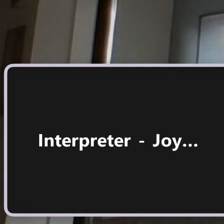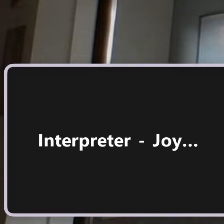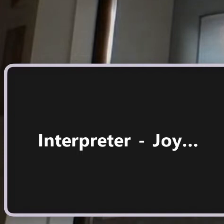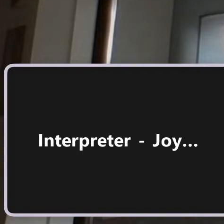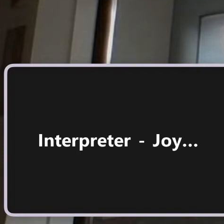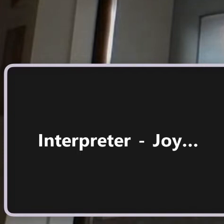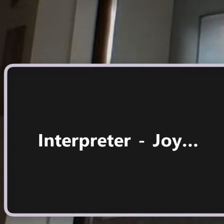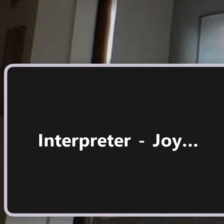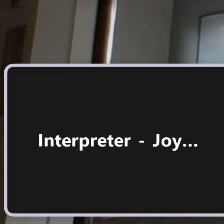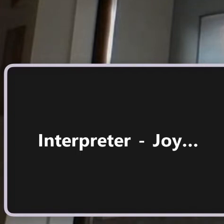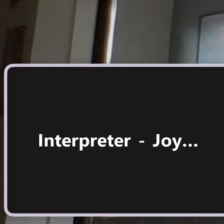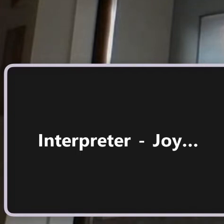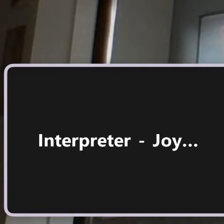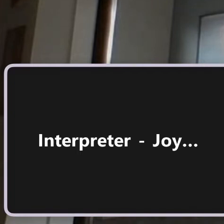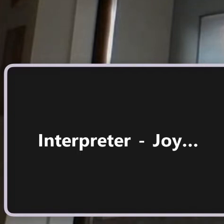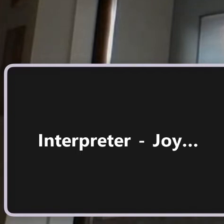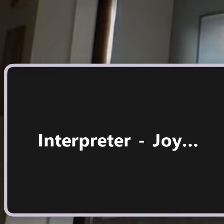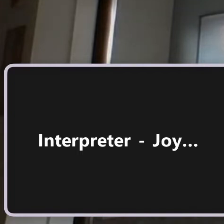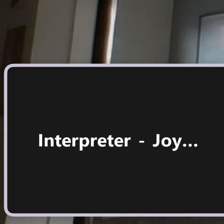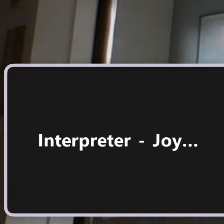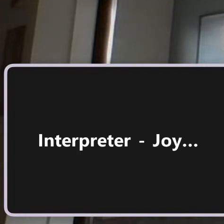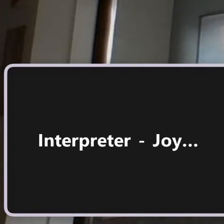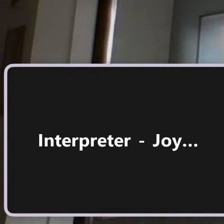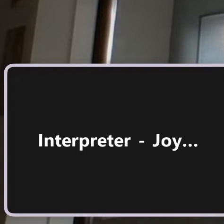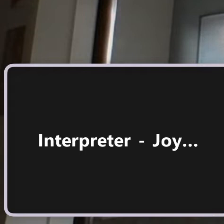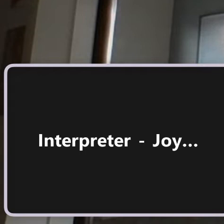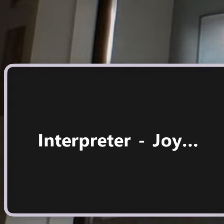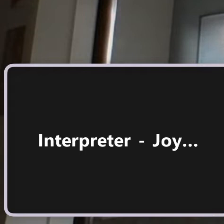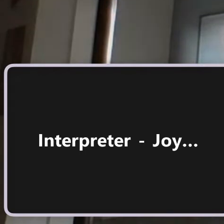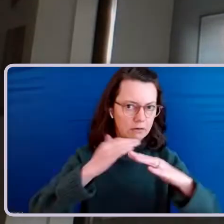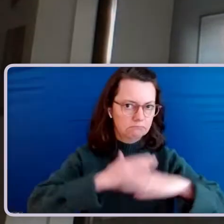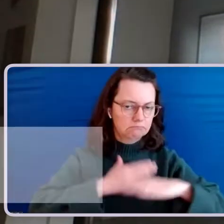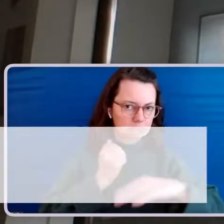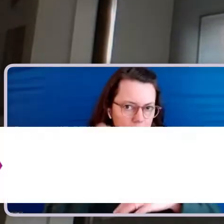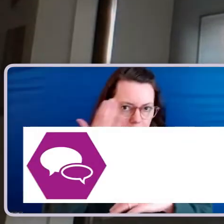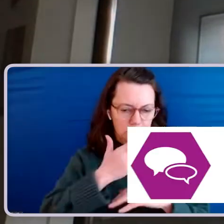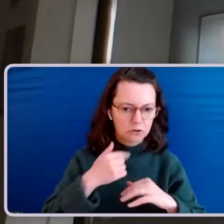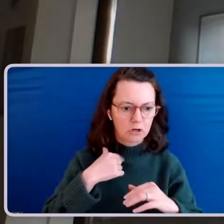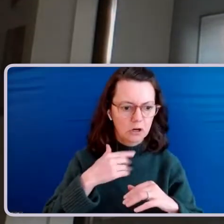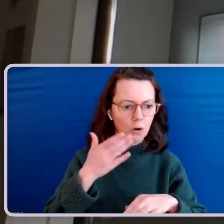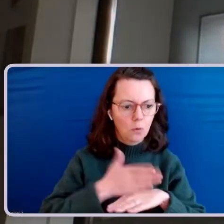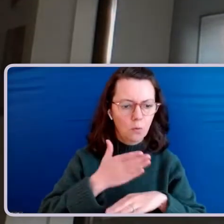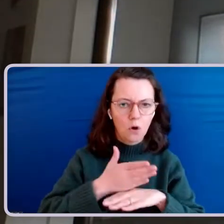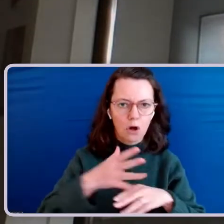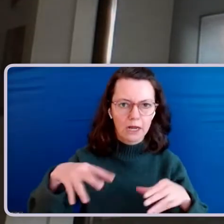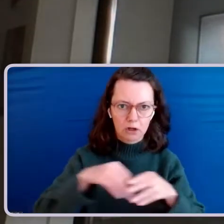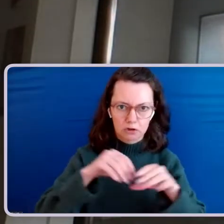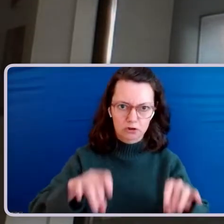Hi, Jamie here on Bunurong land and from Inclusion Australia. I think Will has